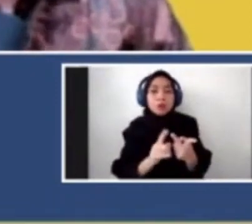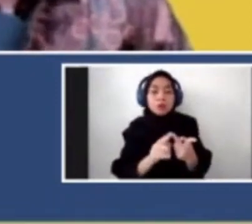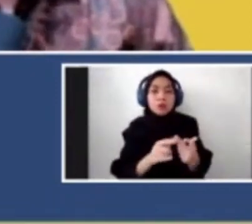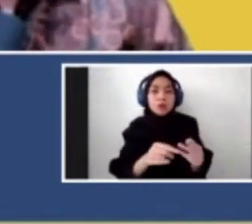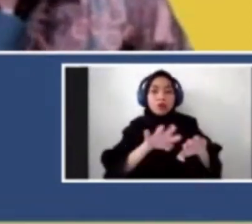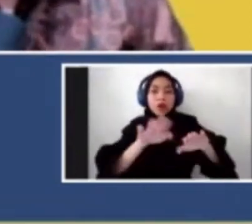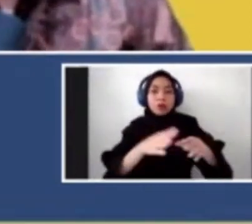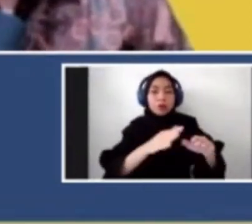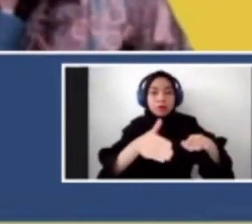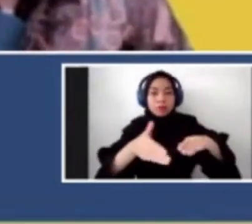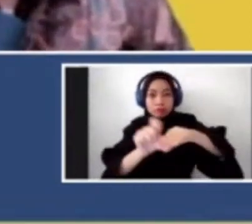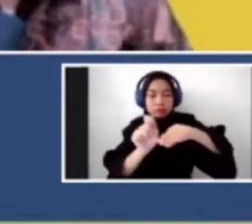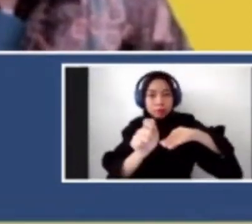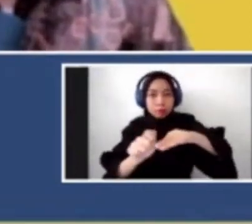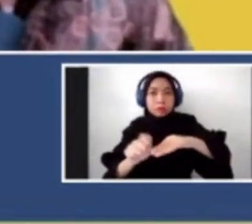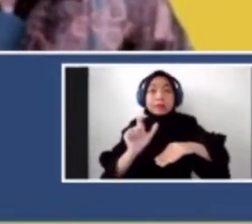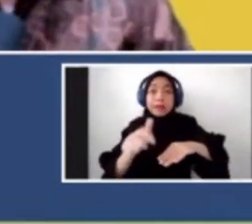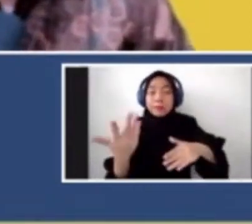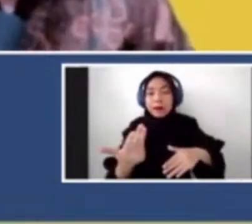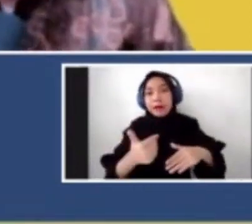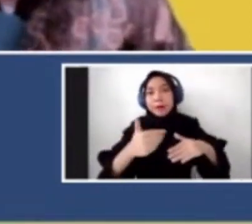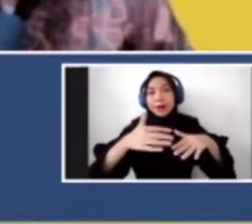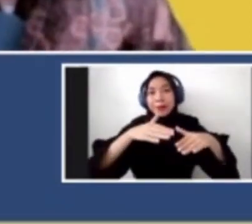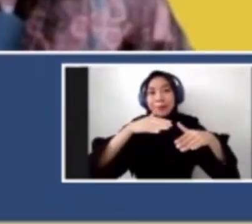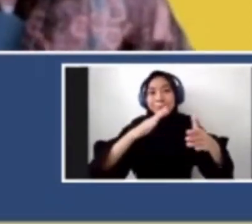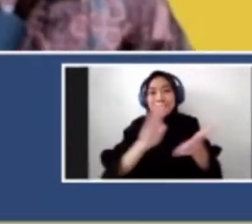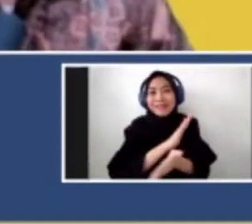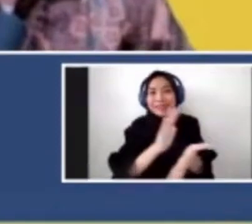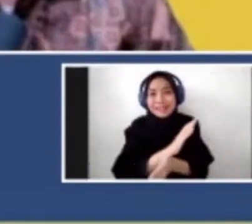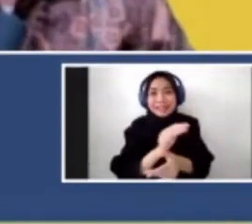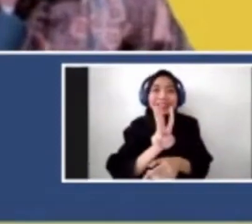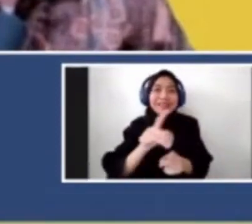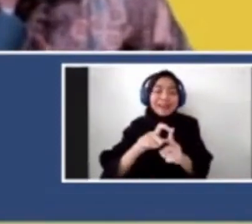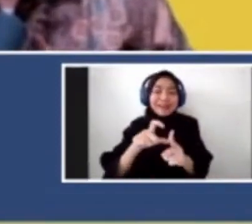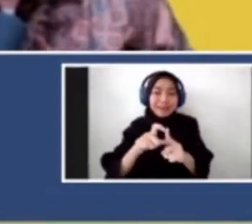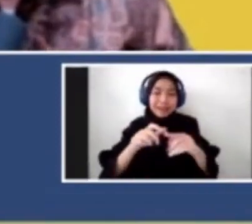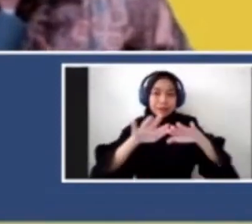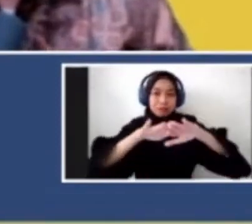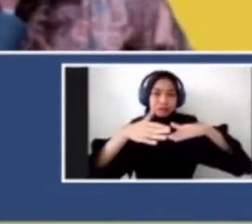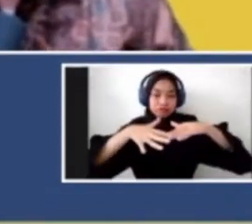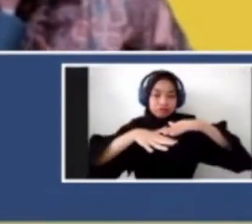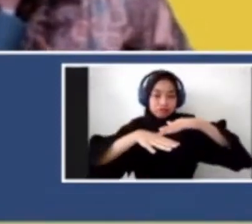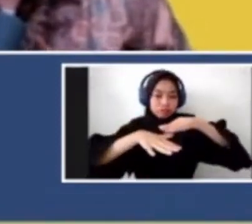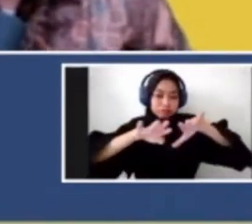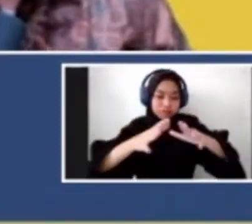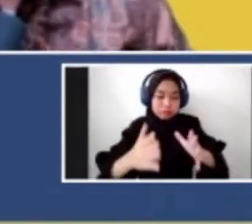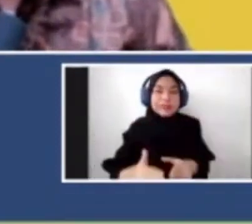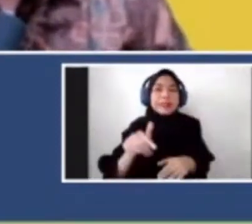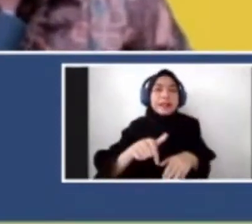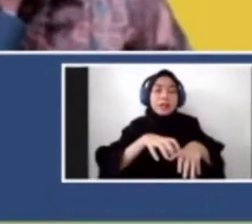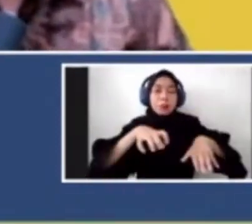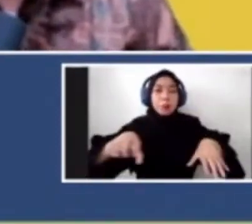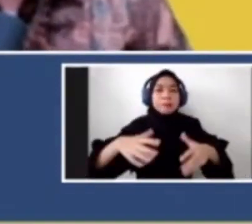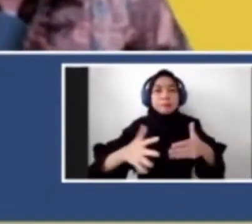using 3D printed joint system, in which I hope I can exhibit it at the end of this year. I think